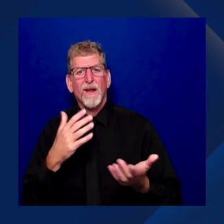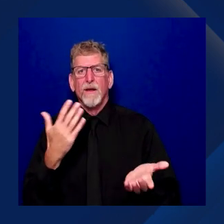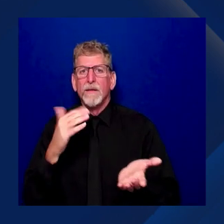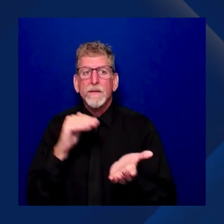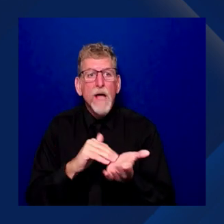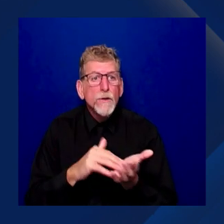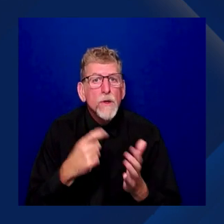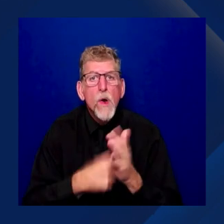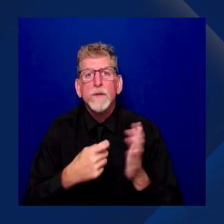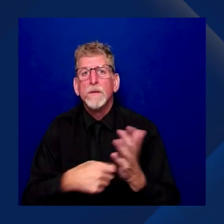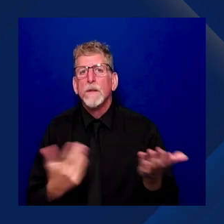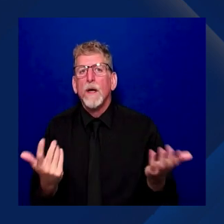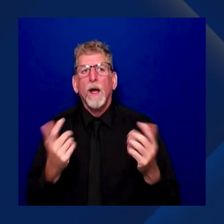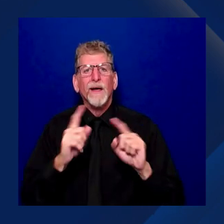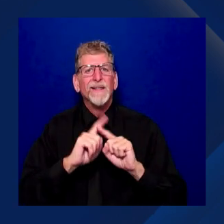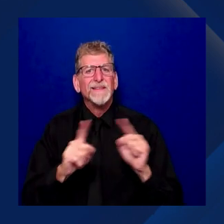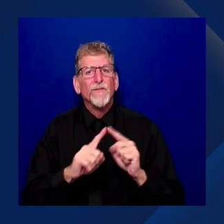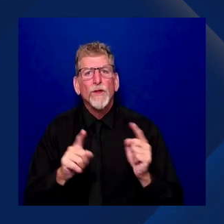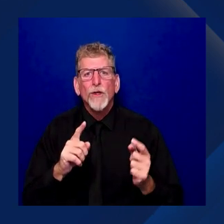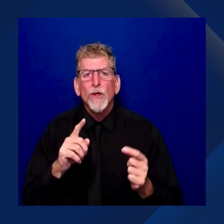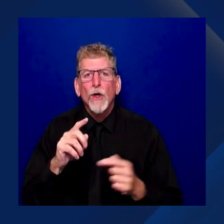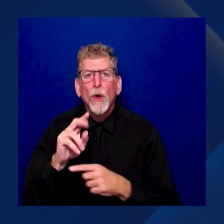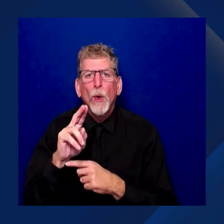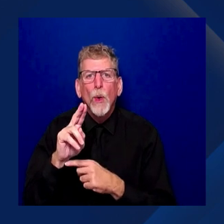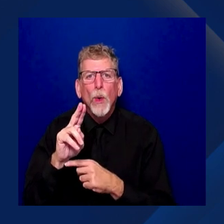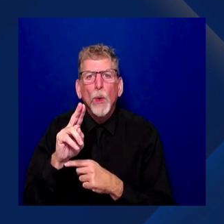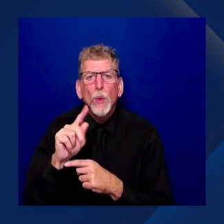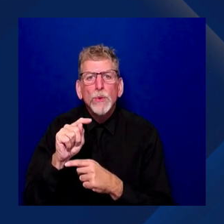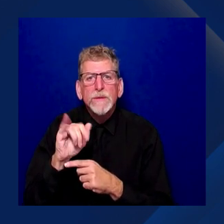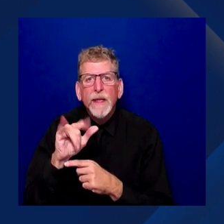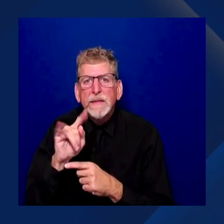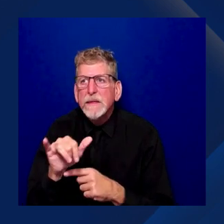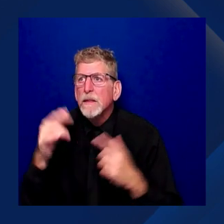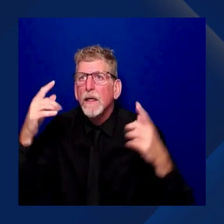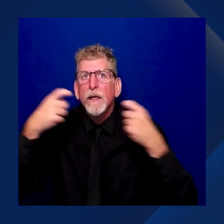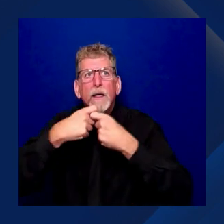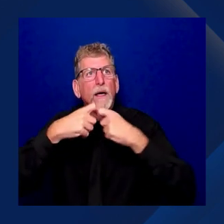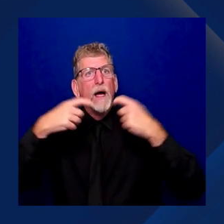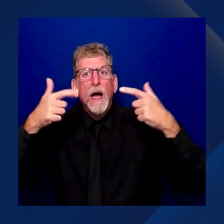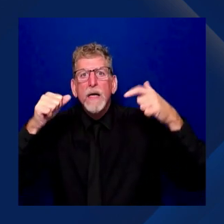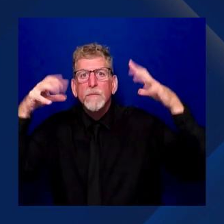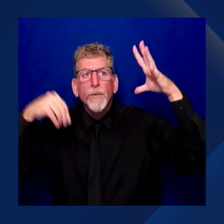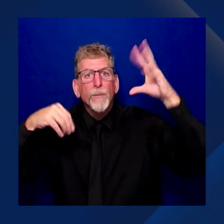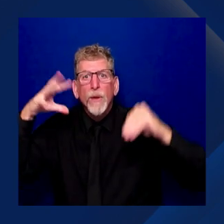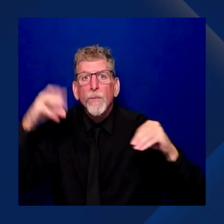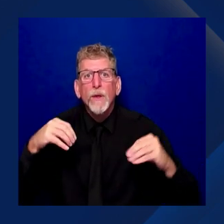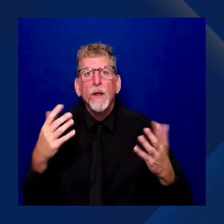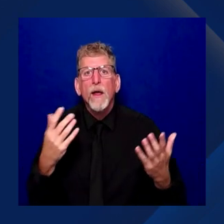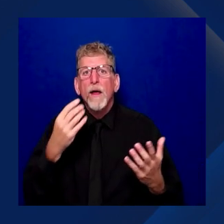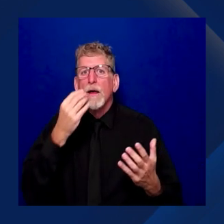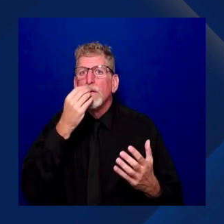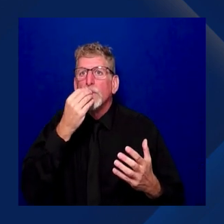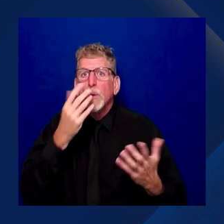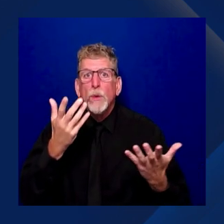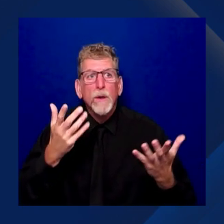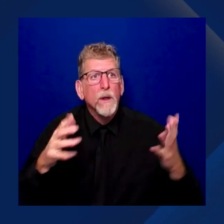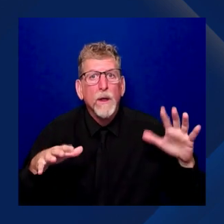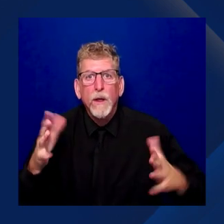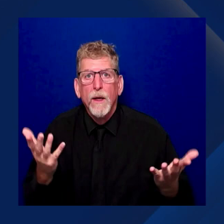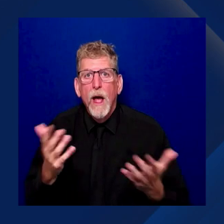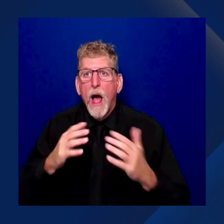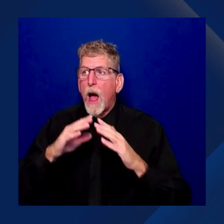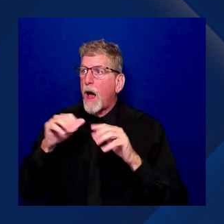and housing and food insecurity up to 15 years later. So mental depression is also associated